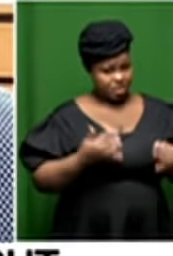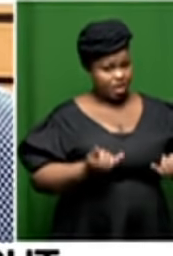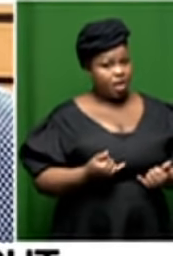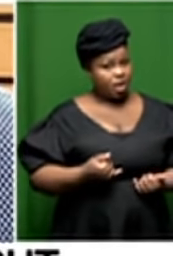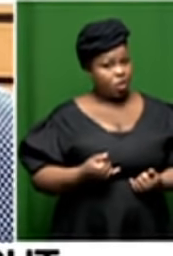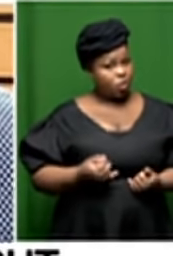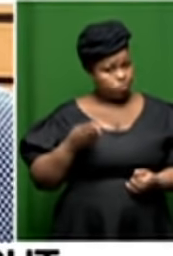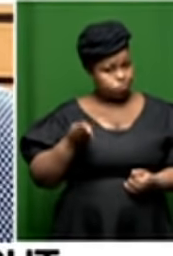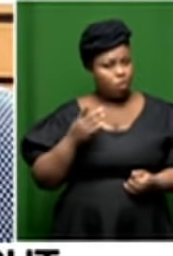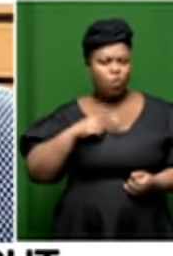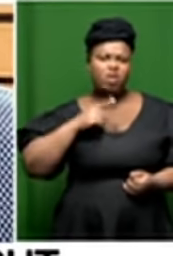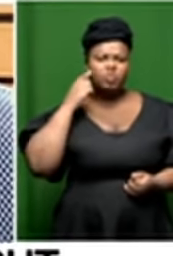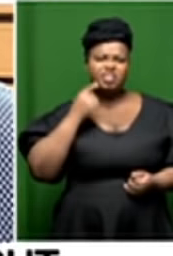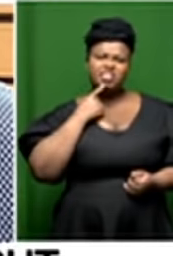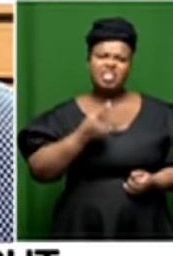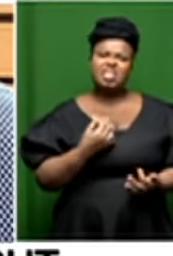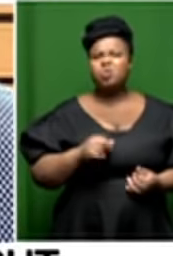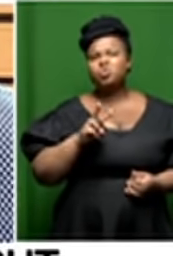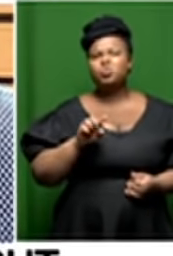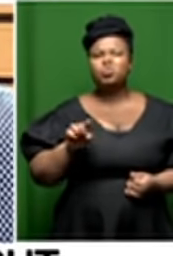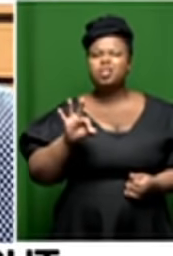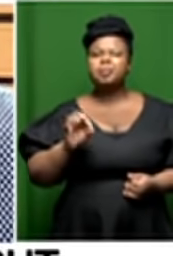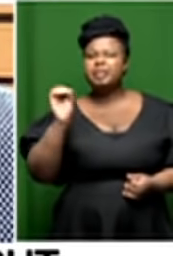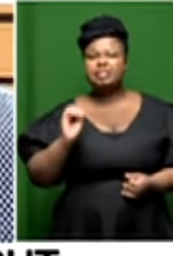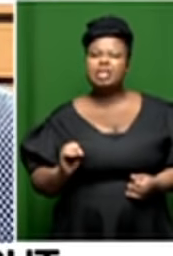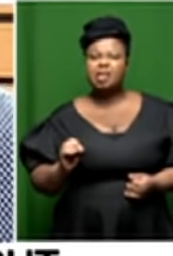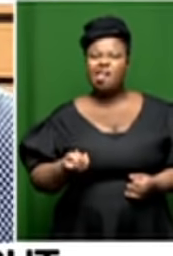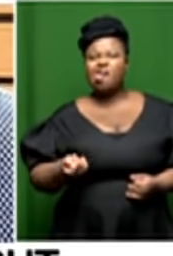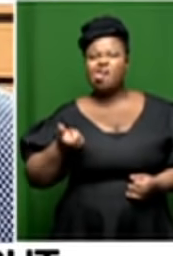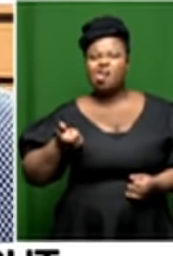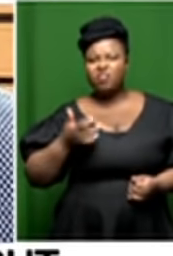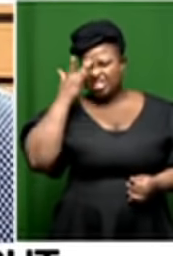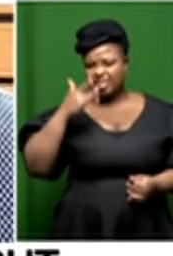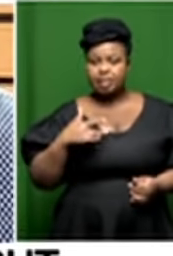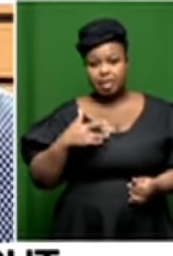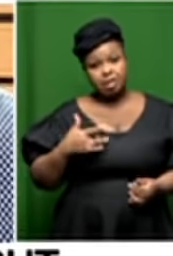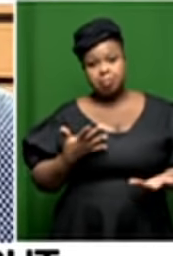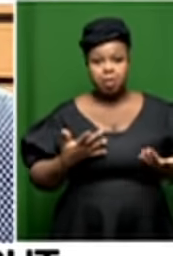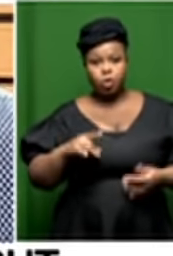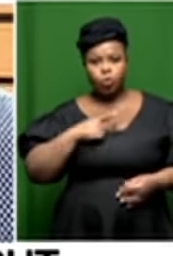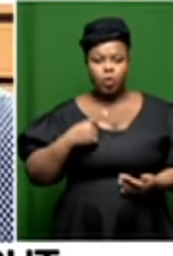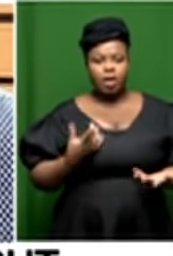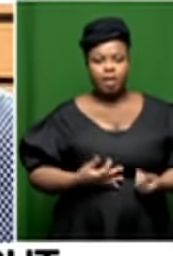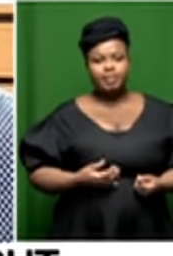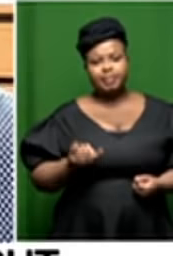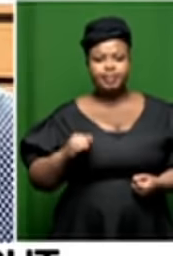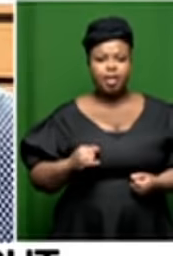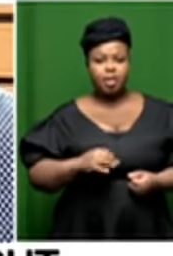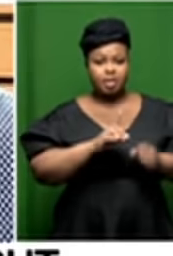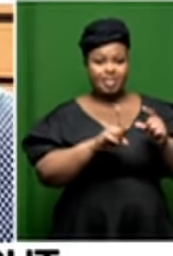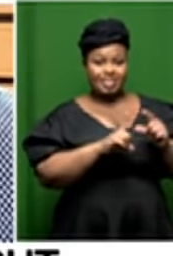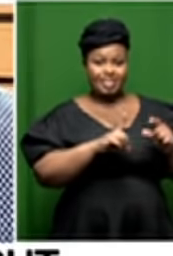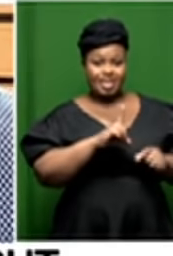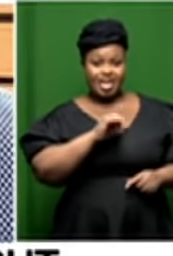numbers? We say that it's still very low. I mean, it's just 2 to 3% of what we're looking at right now. Currently, Delta, the variant, is still the dominant